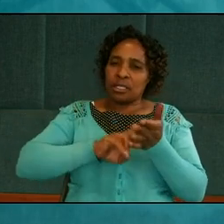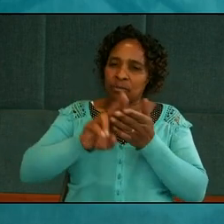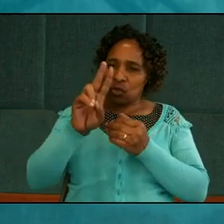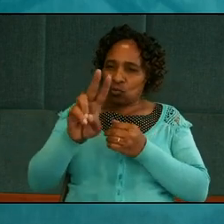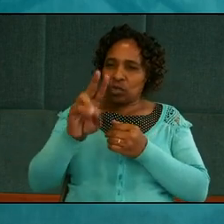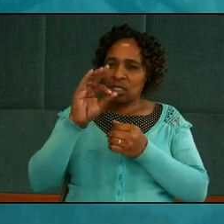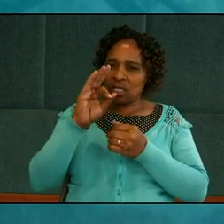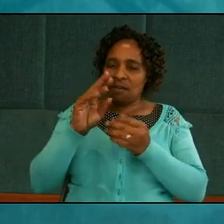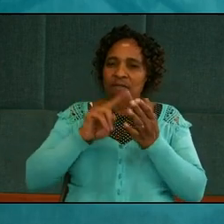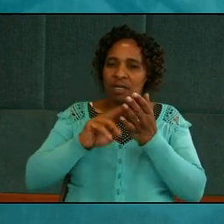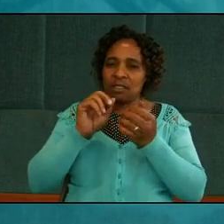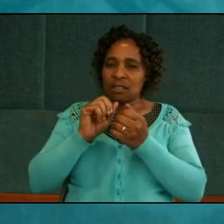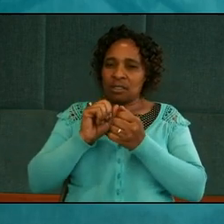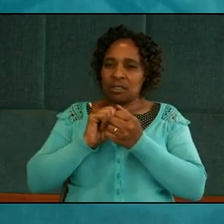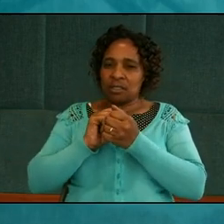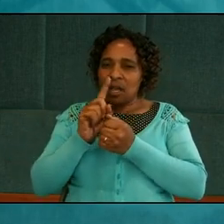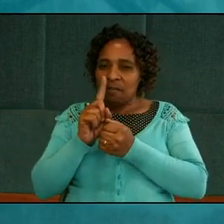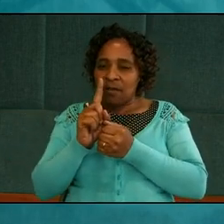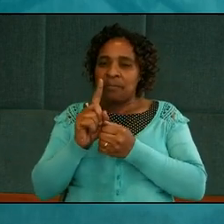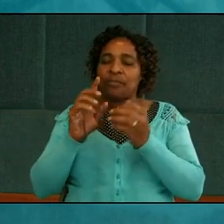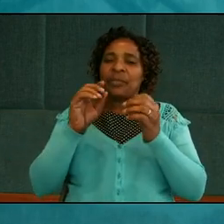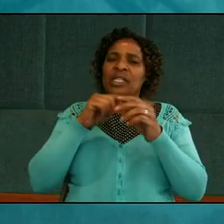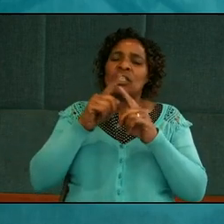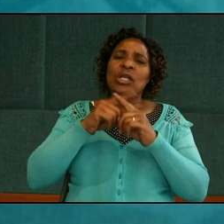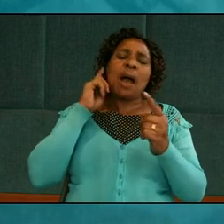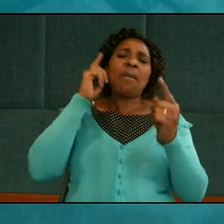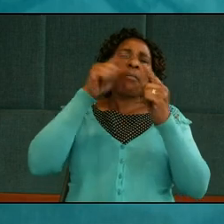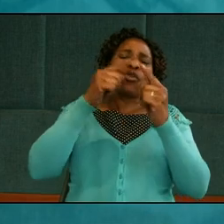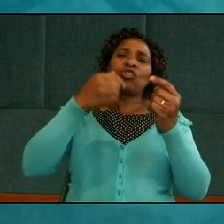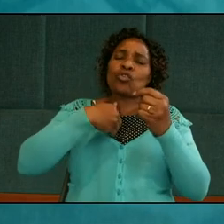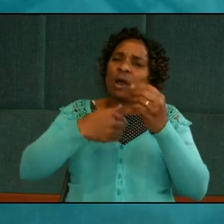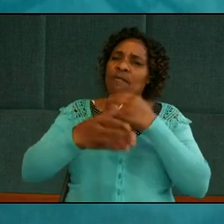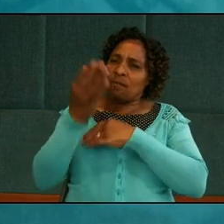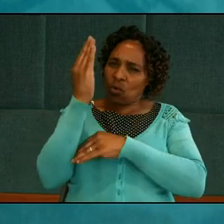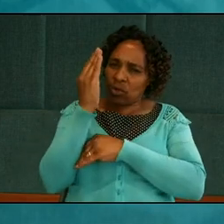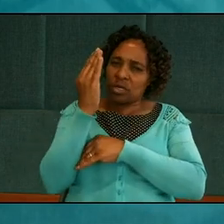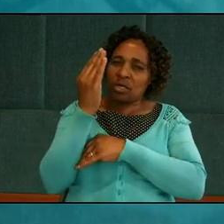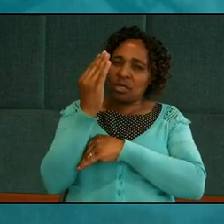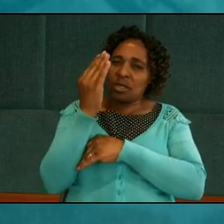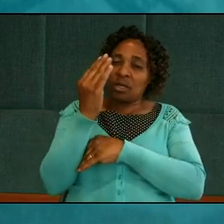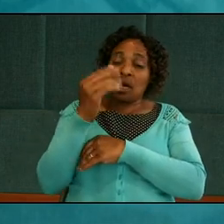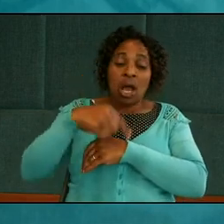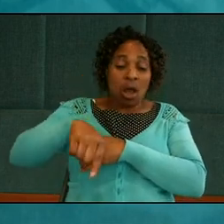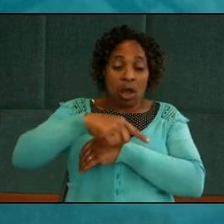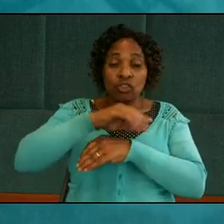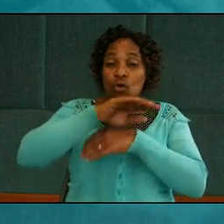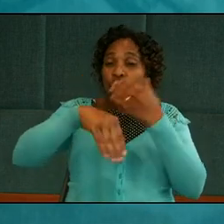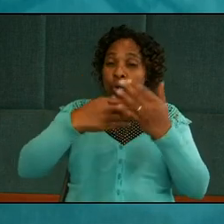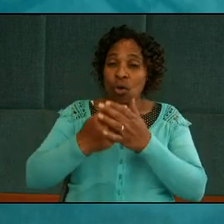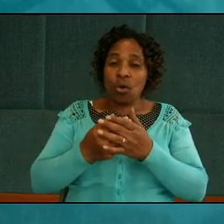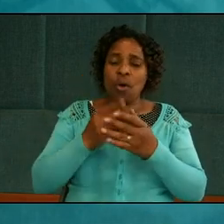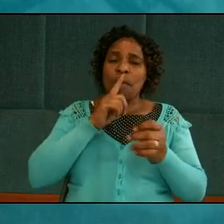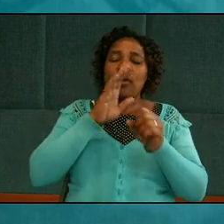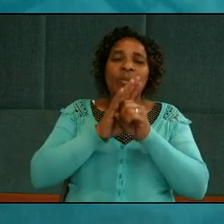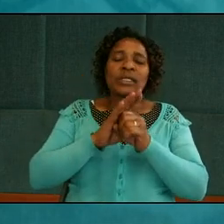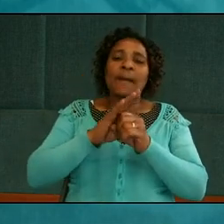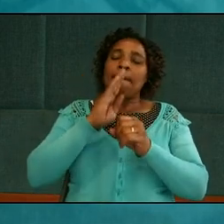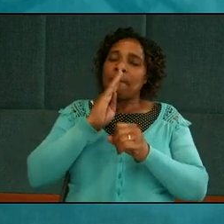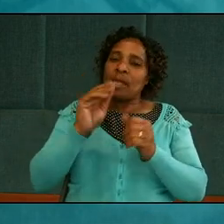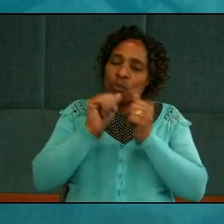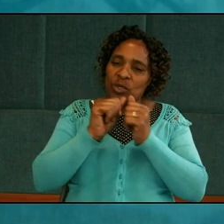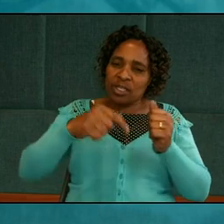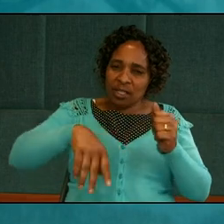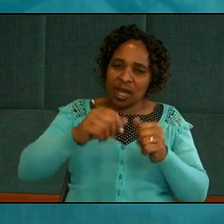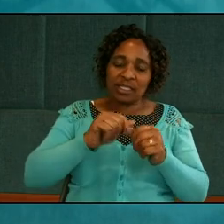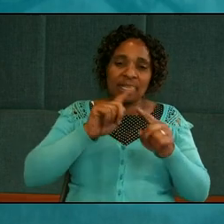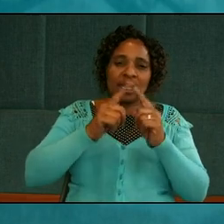earlier, God says he has a plan, he has a purpose for each and every one of us. So when he has promised first to be with us,